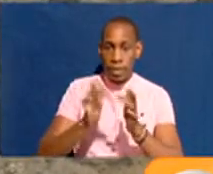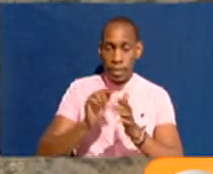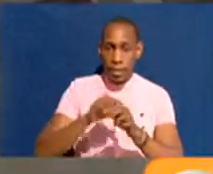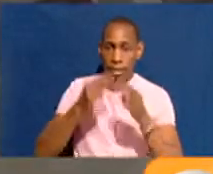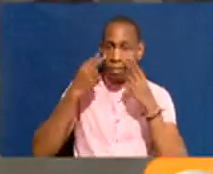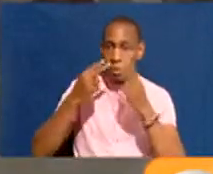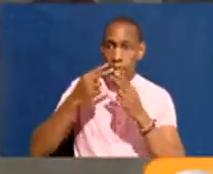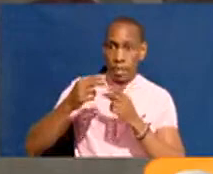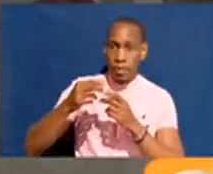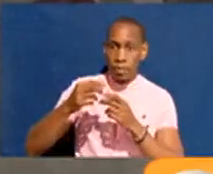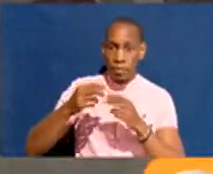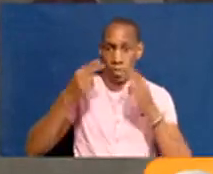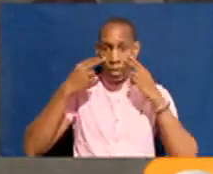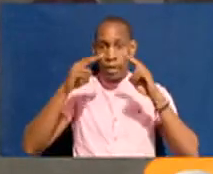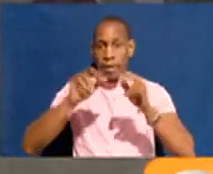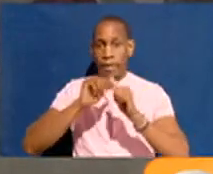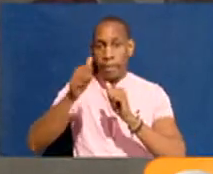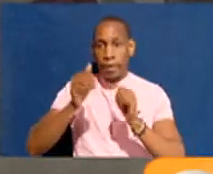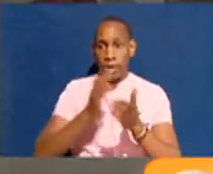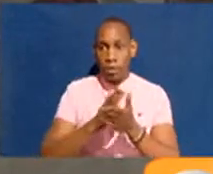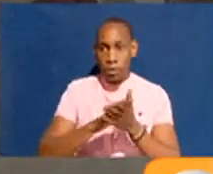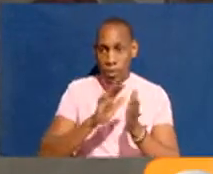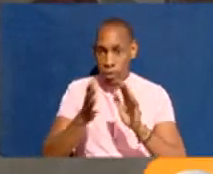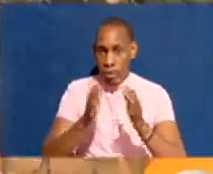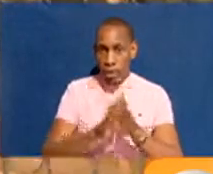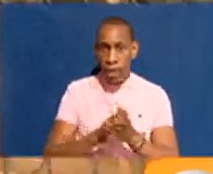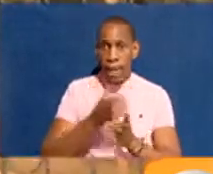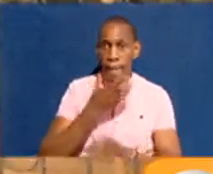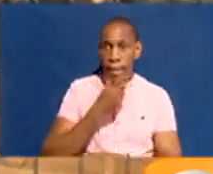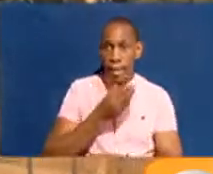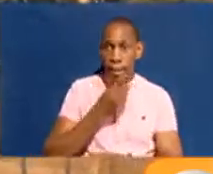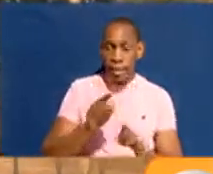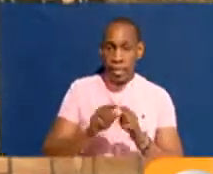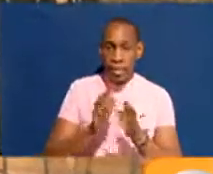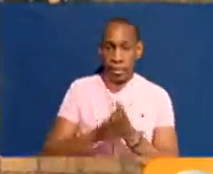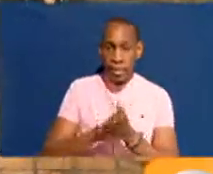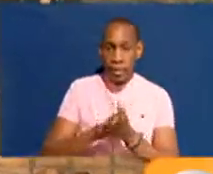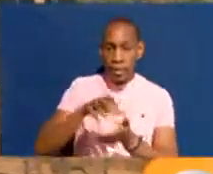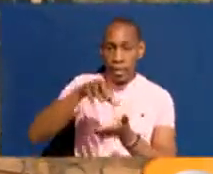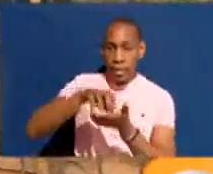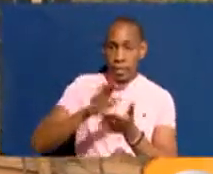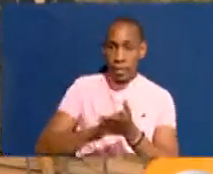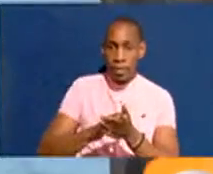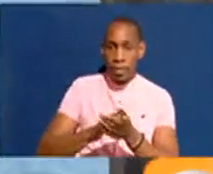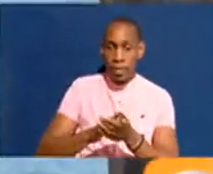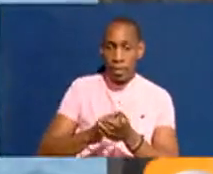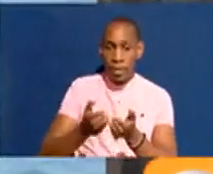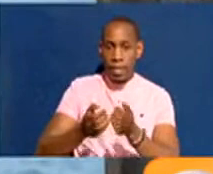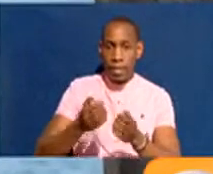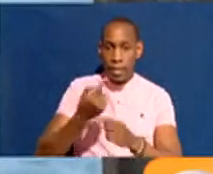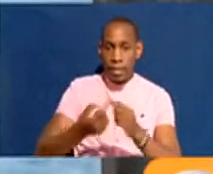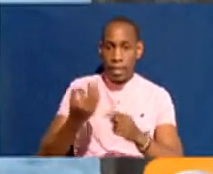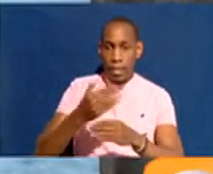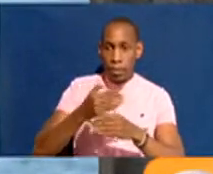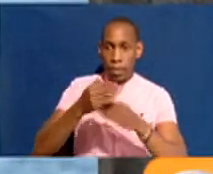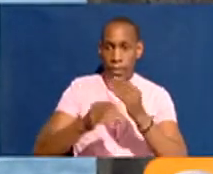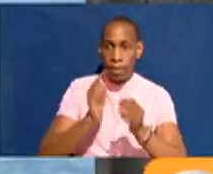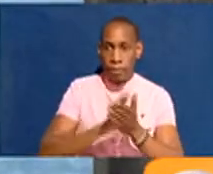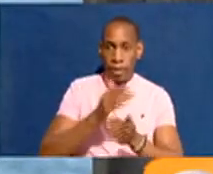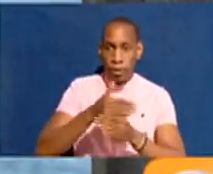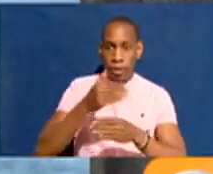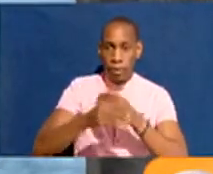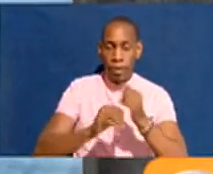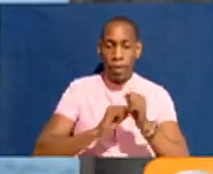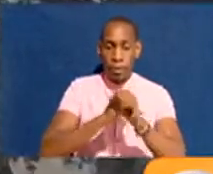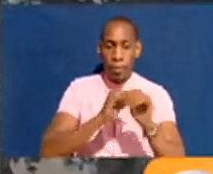the air, it seems to take the shape of a man. The fort, which took 3 years to complete, was built to secure